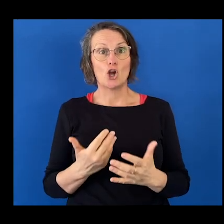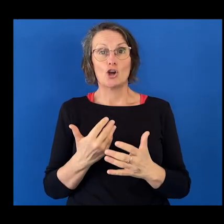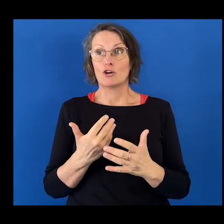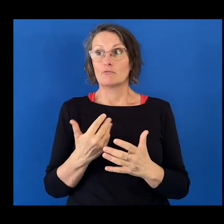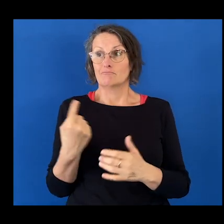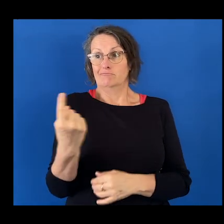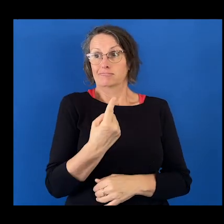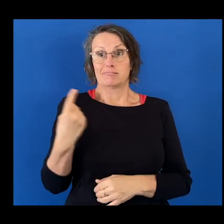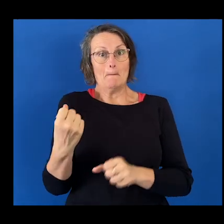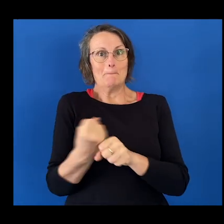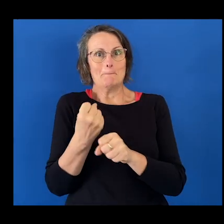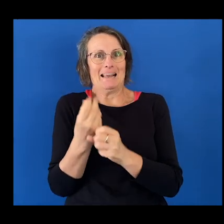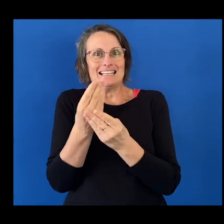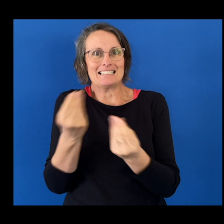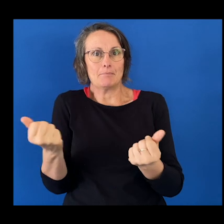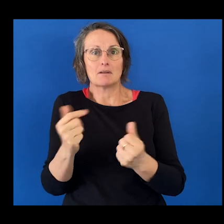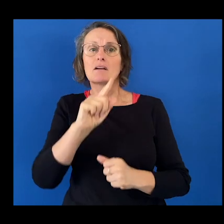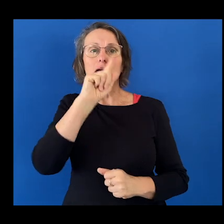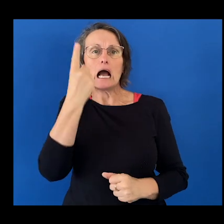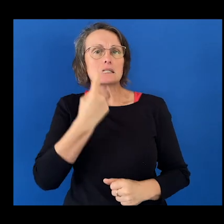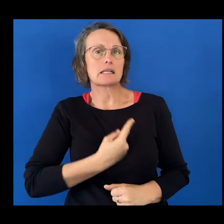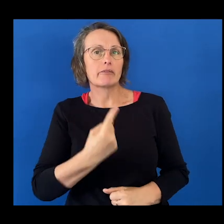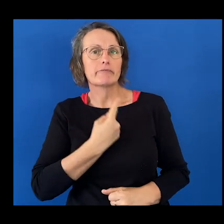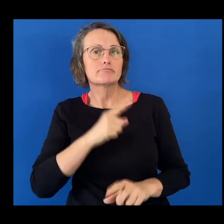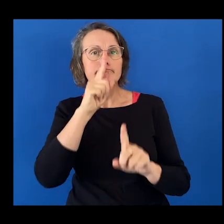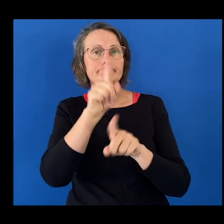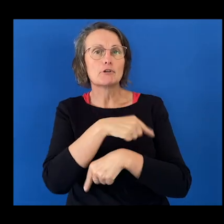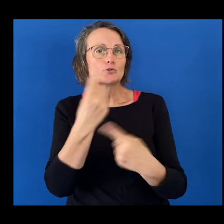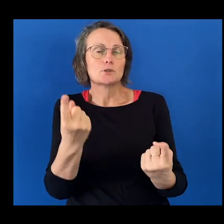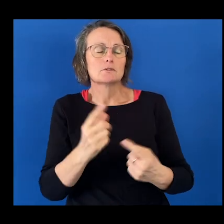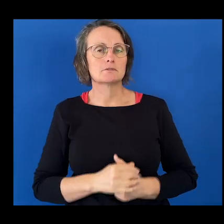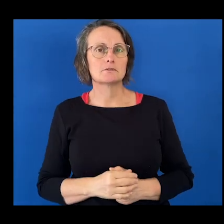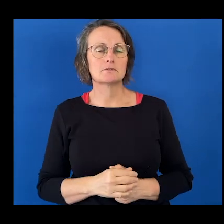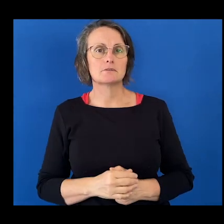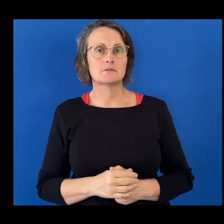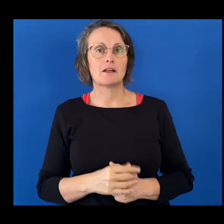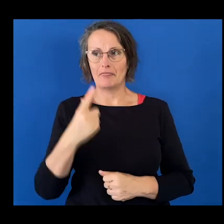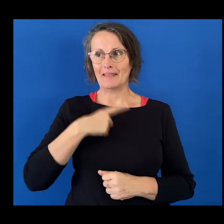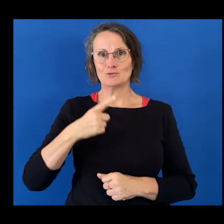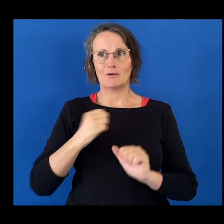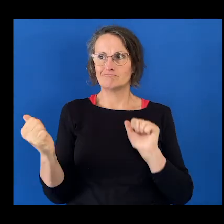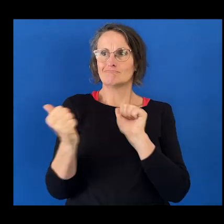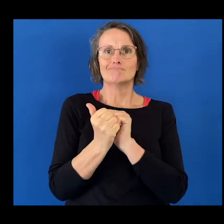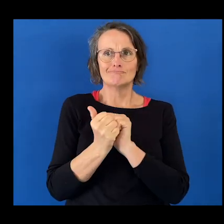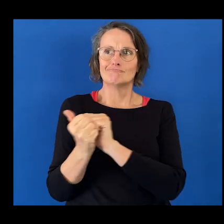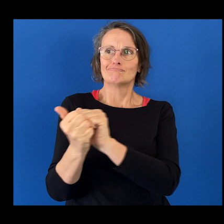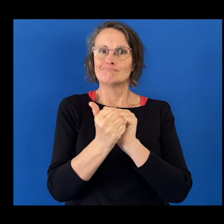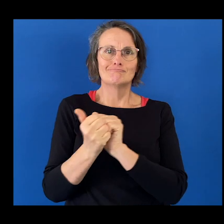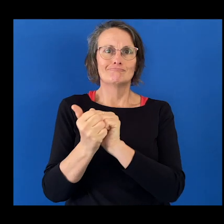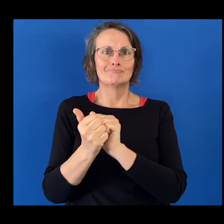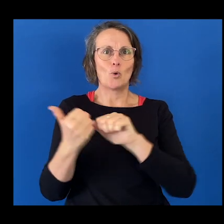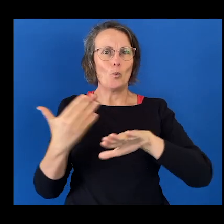you're making something that could never be done on your own. You know, the whole point of collaboration is